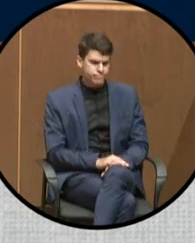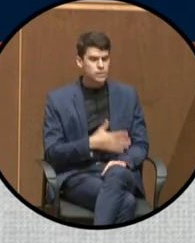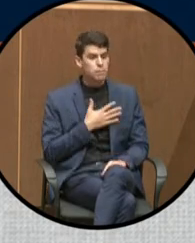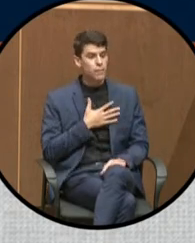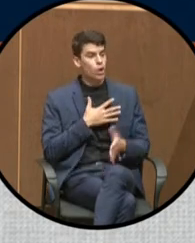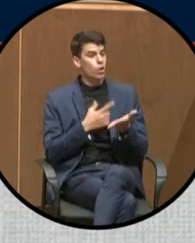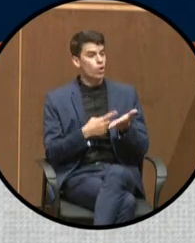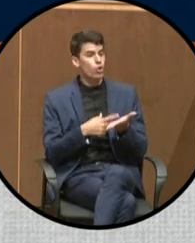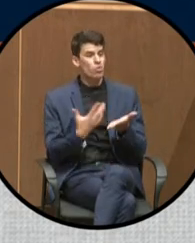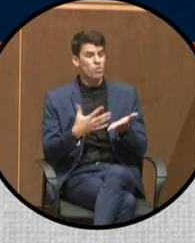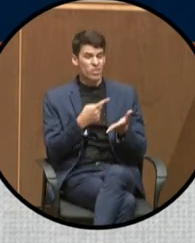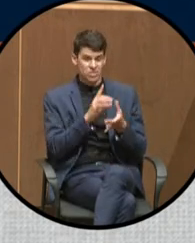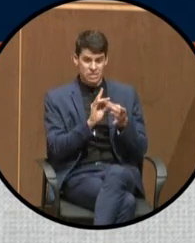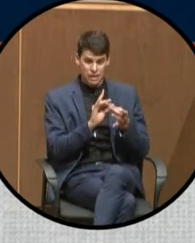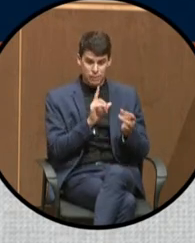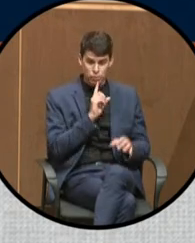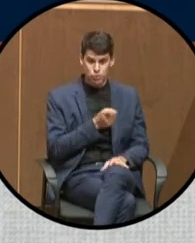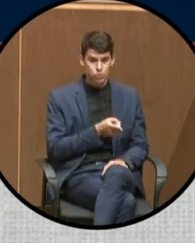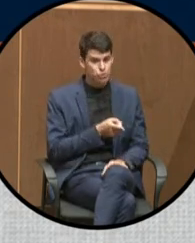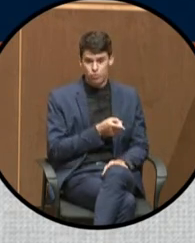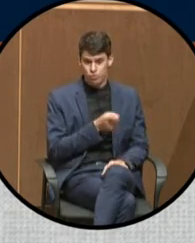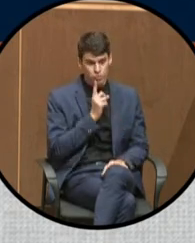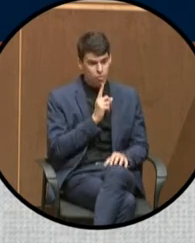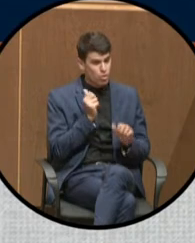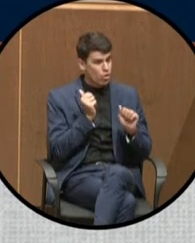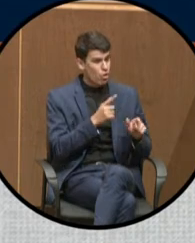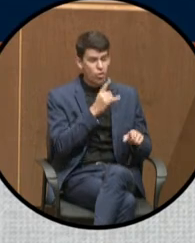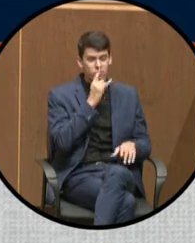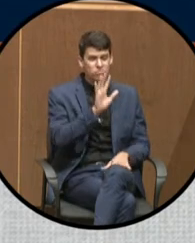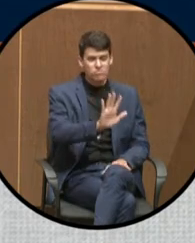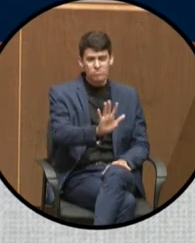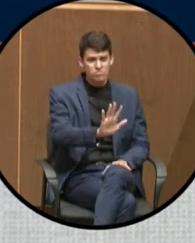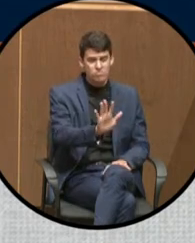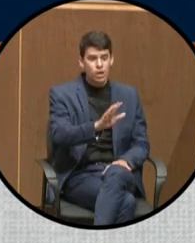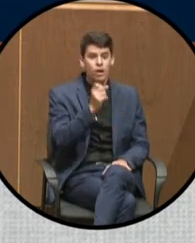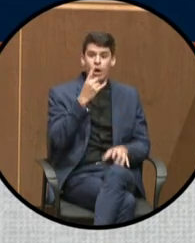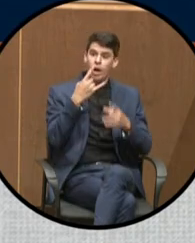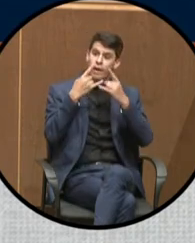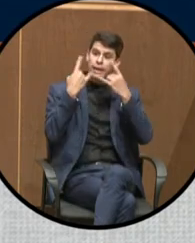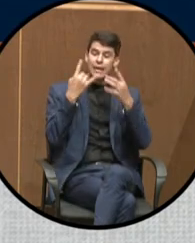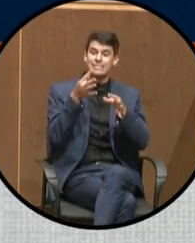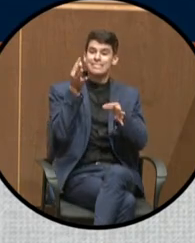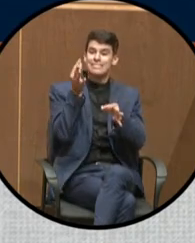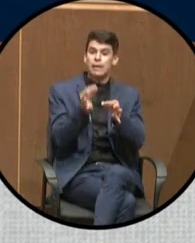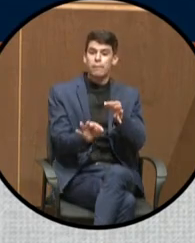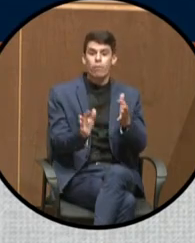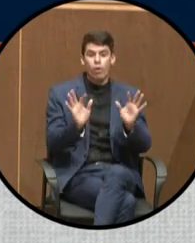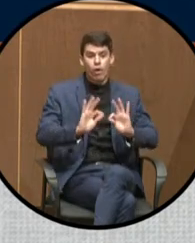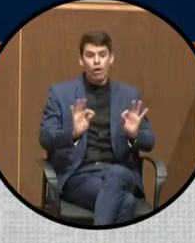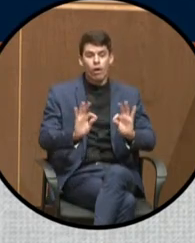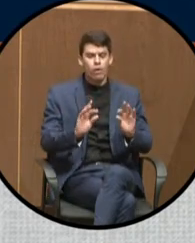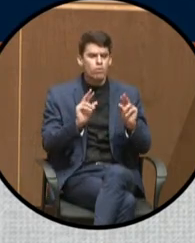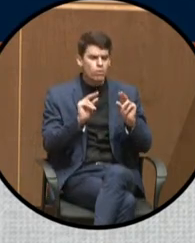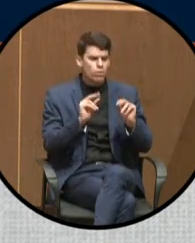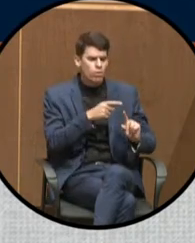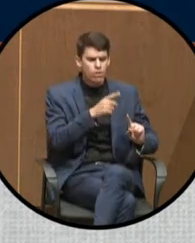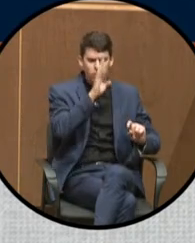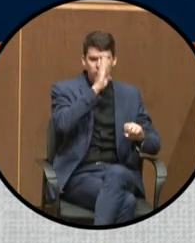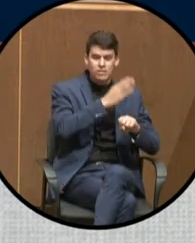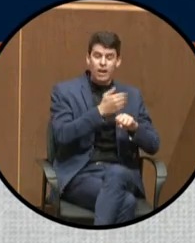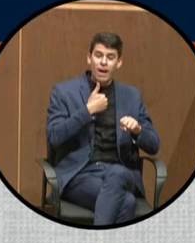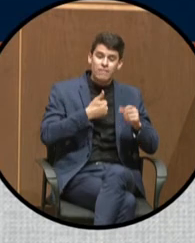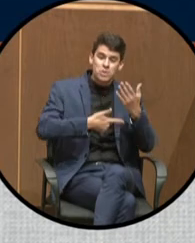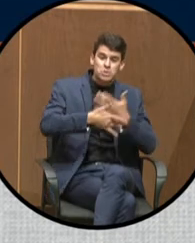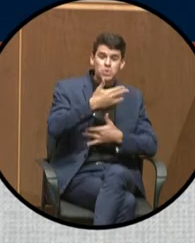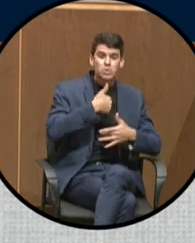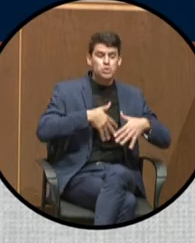argue that none of these statements are true for all kids. Wearing a mask has never been simple for my son. He has social